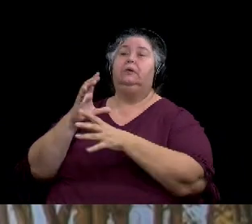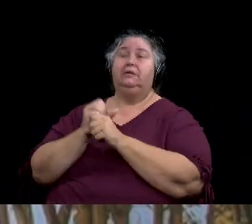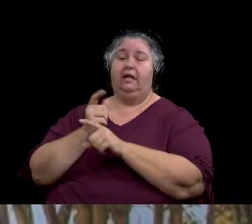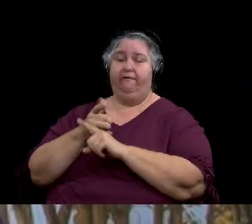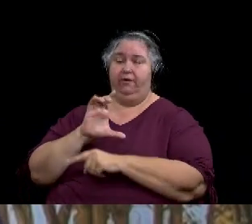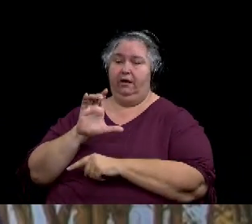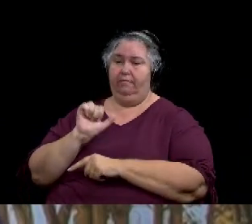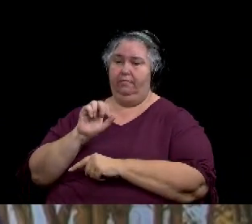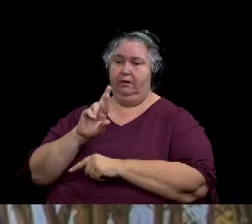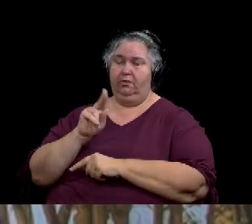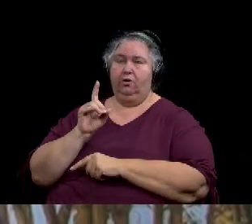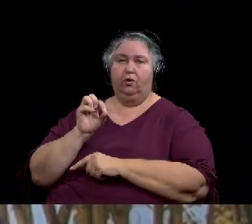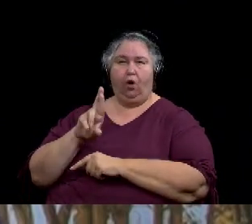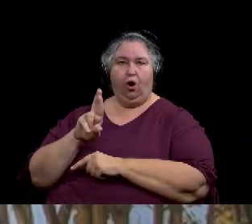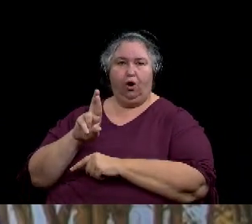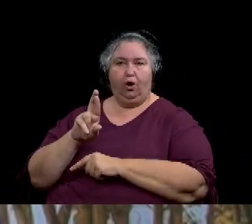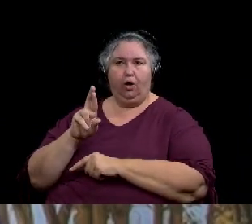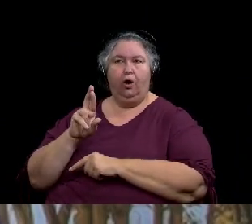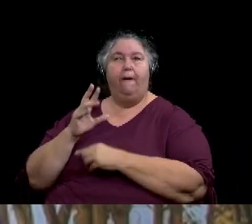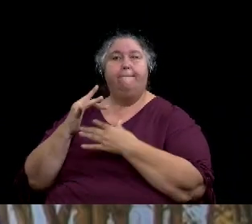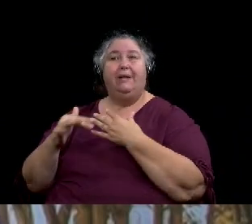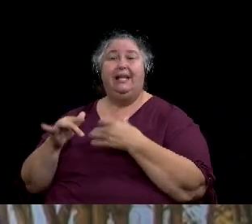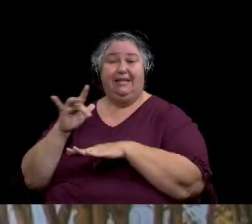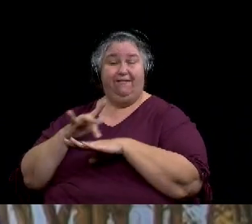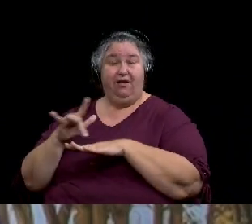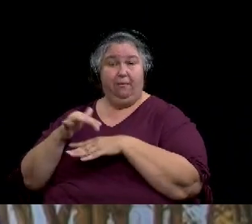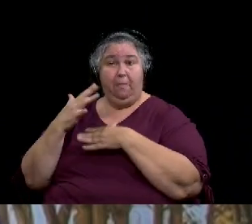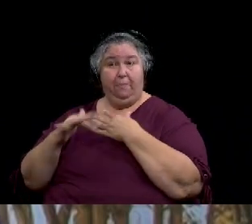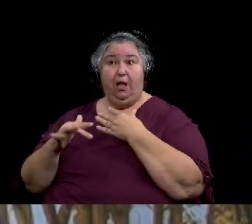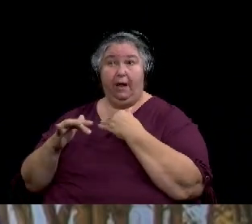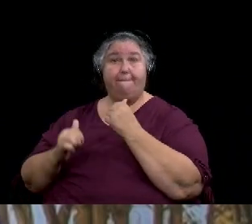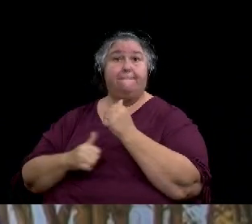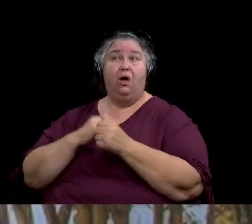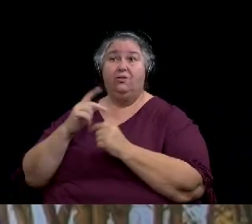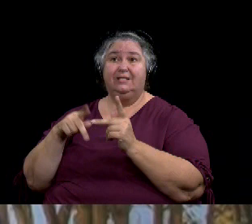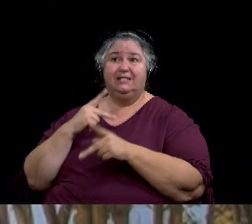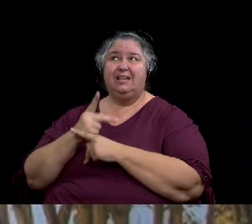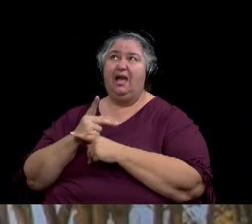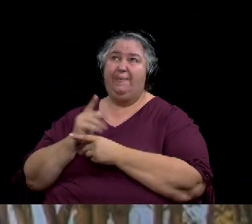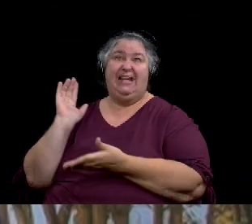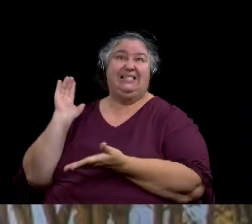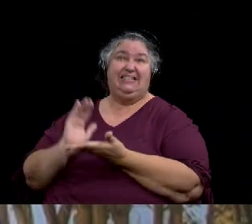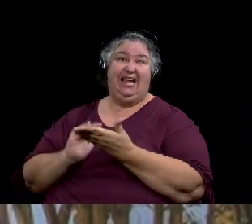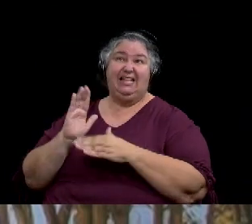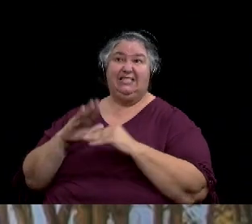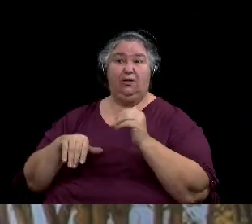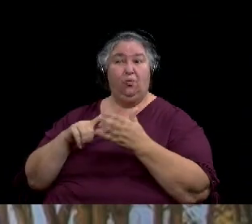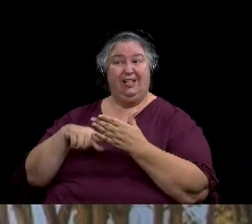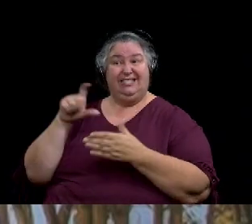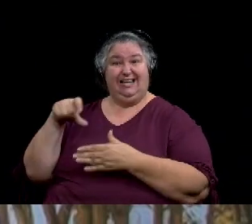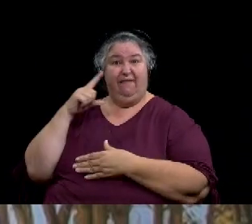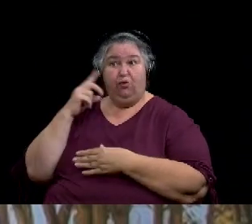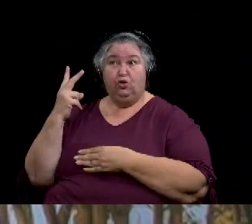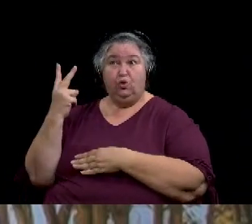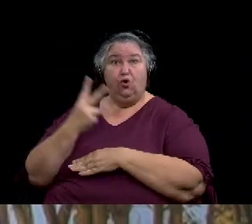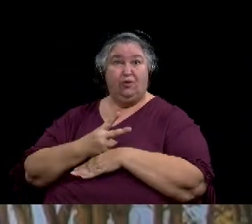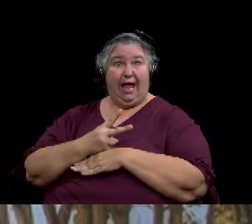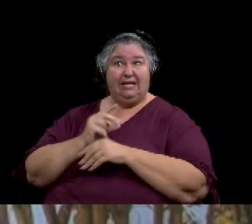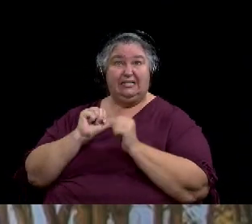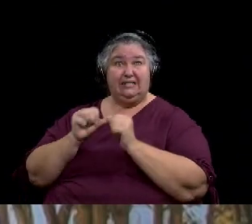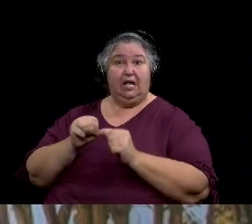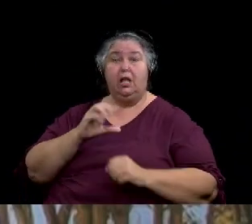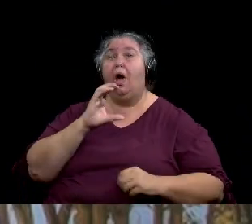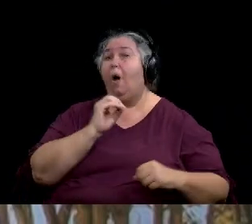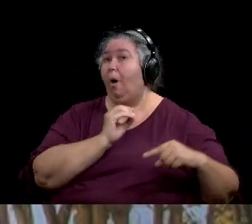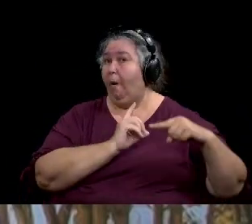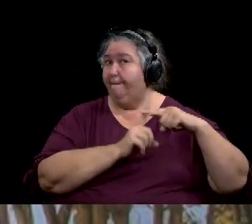last Friday. The available blood supply of most blood types is less than what is typically needed for 2 days. For the blood types O positive